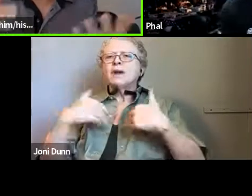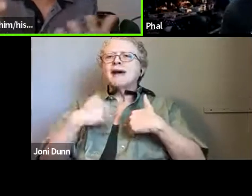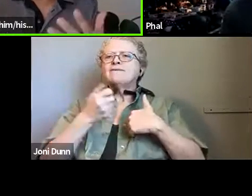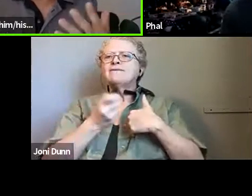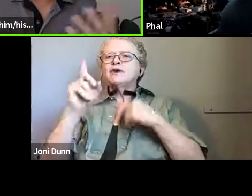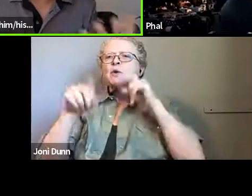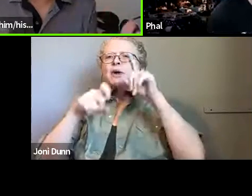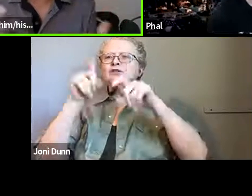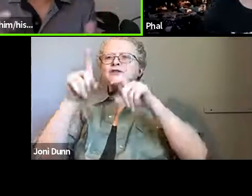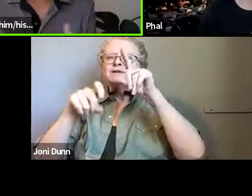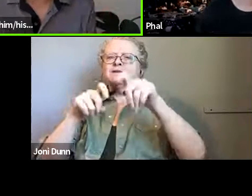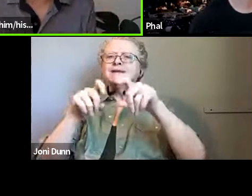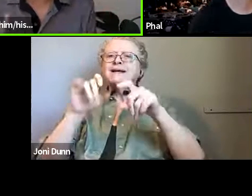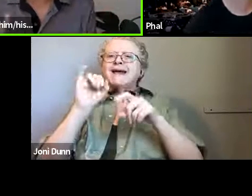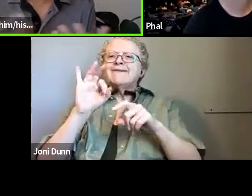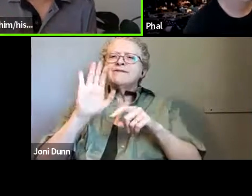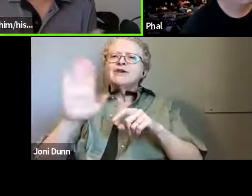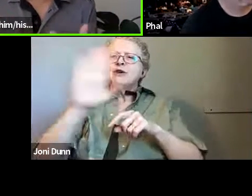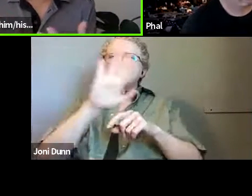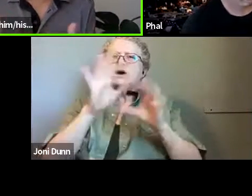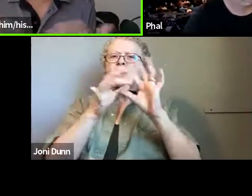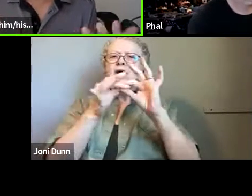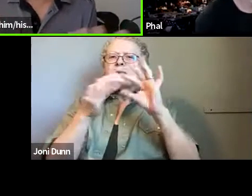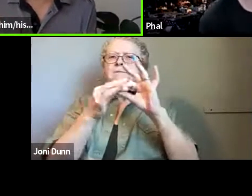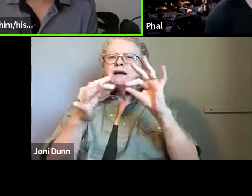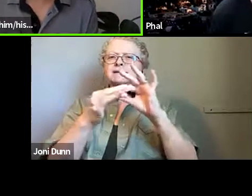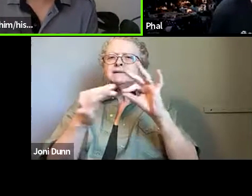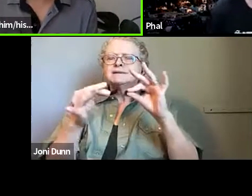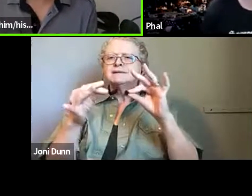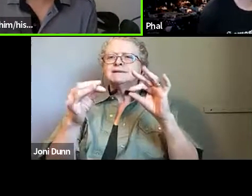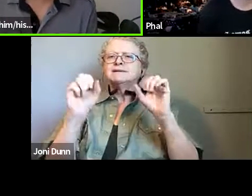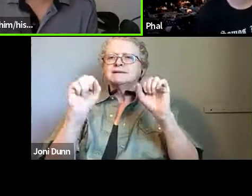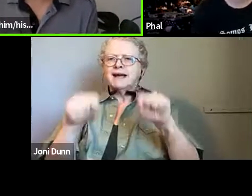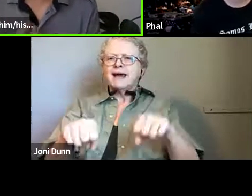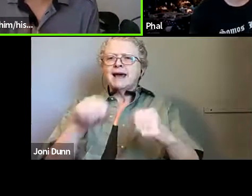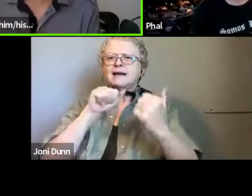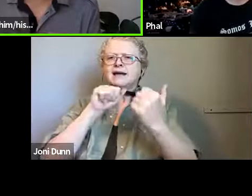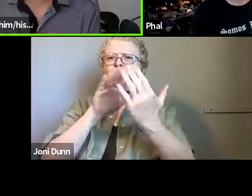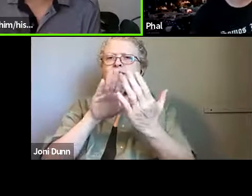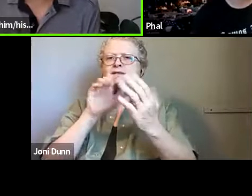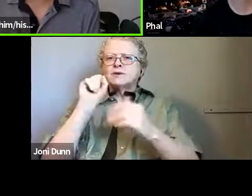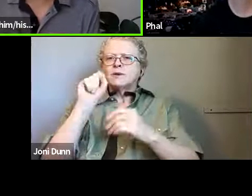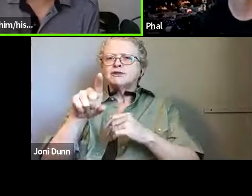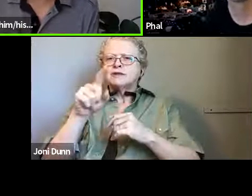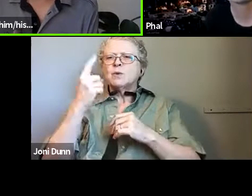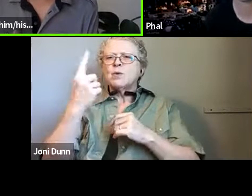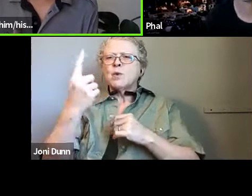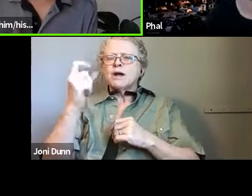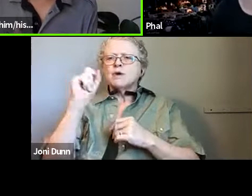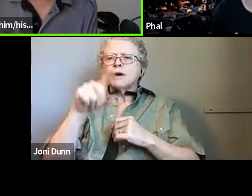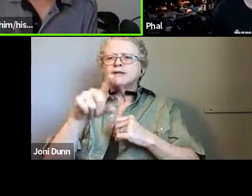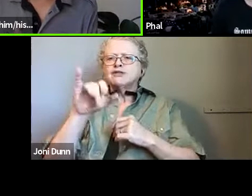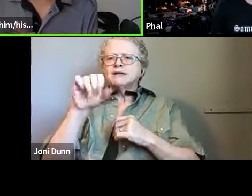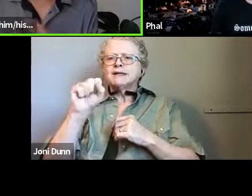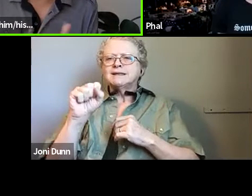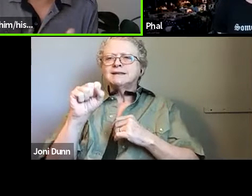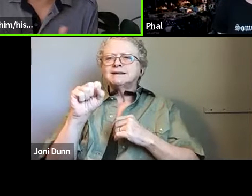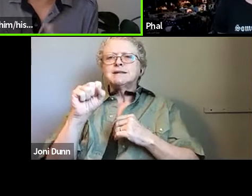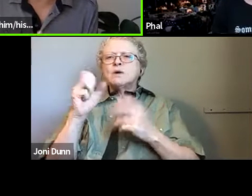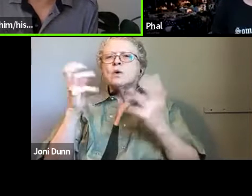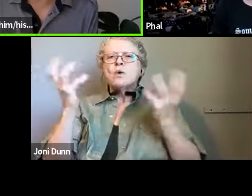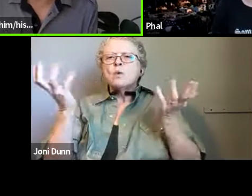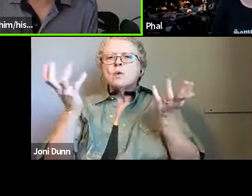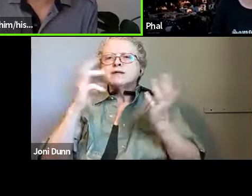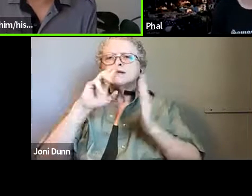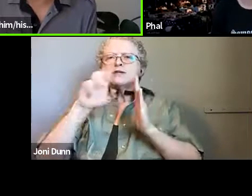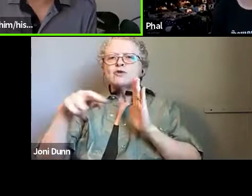out there in case your comments can address any of these. So one of the panelist questions is, what is the role